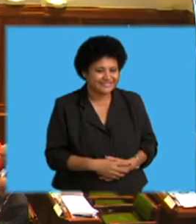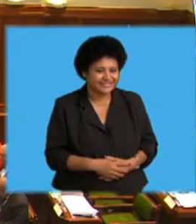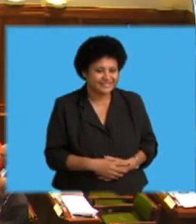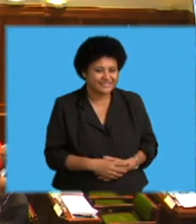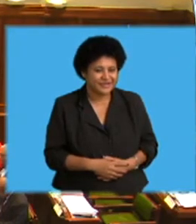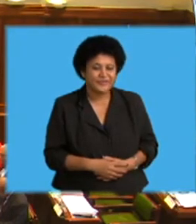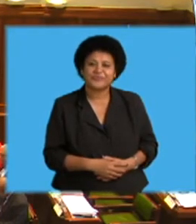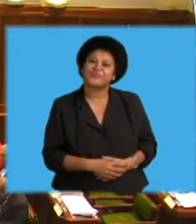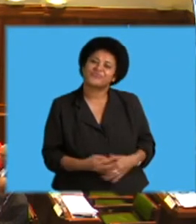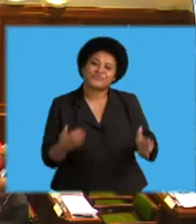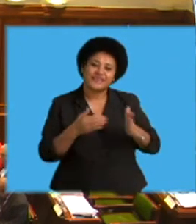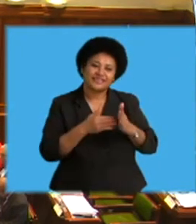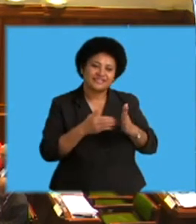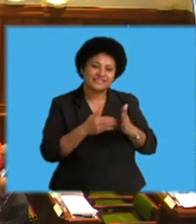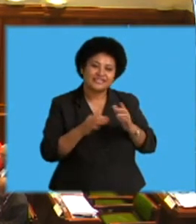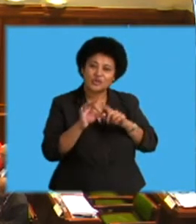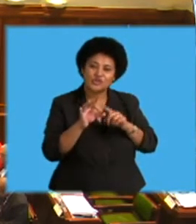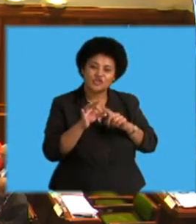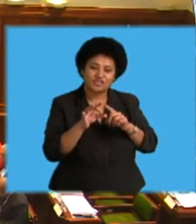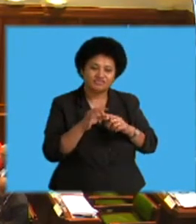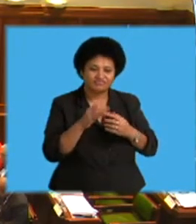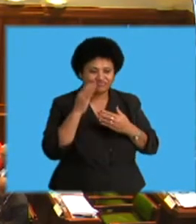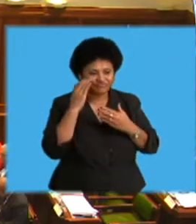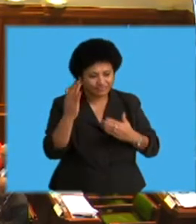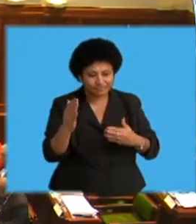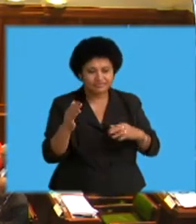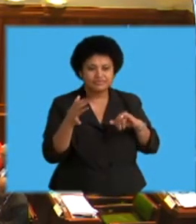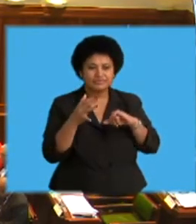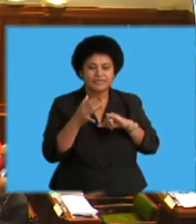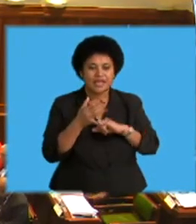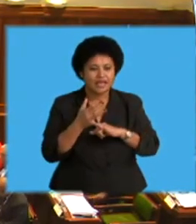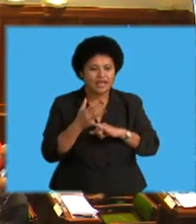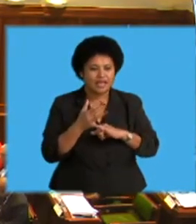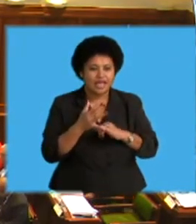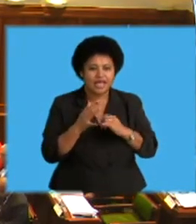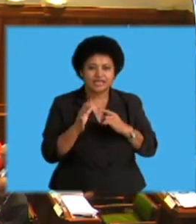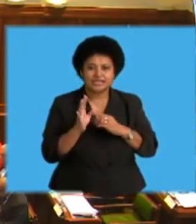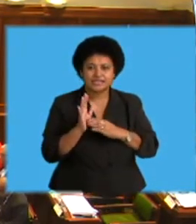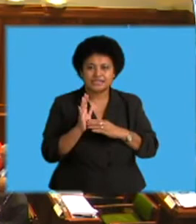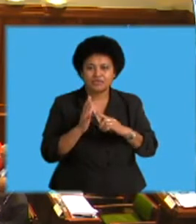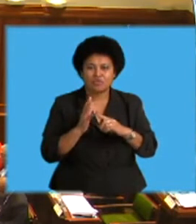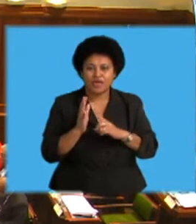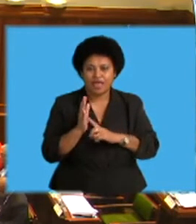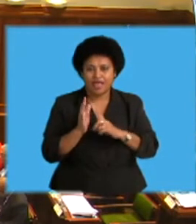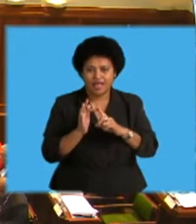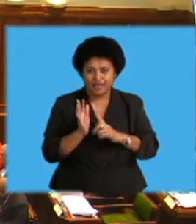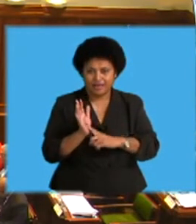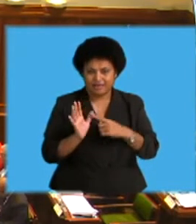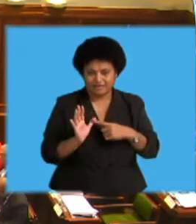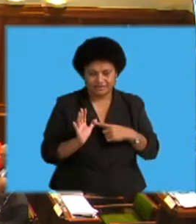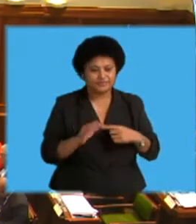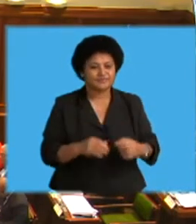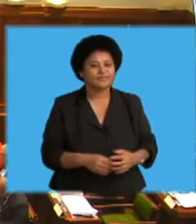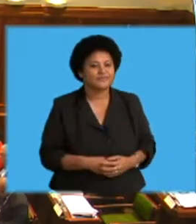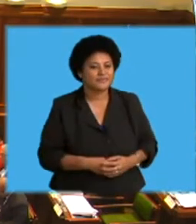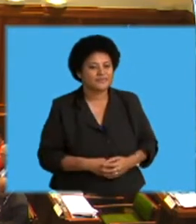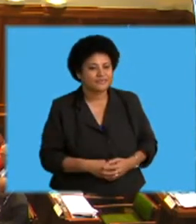Supplementary question, Honorable Samuel Bonibalu. First up. Supplementary question. Thank you, Madam Speaker.